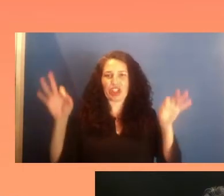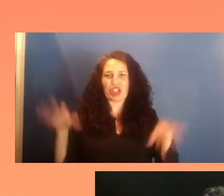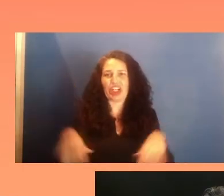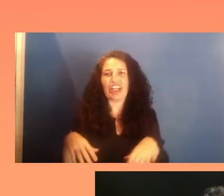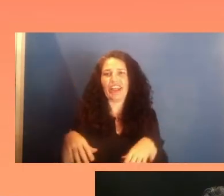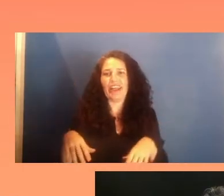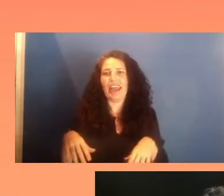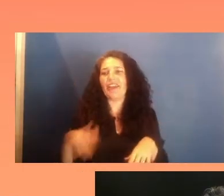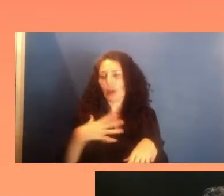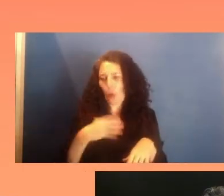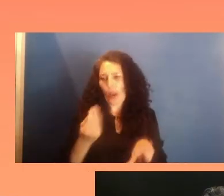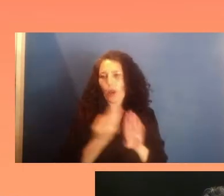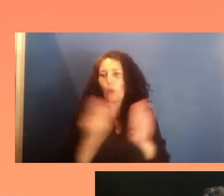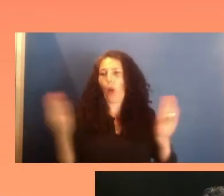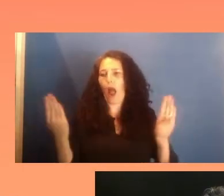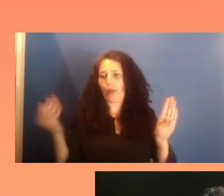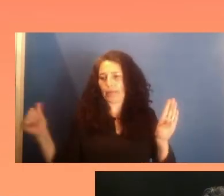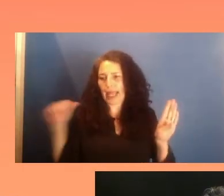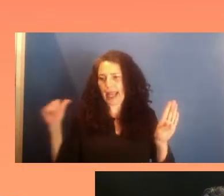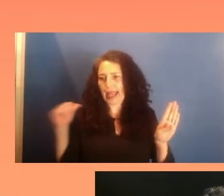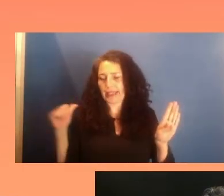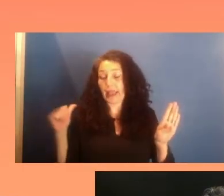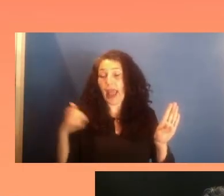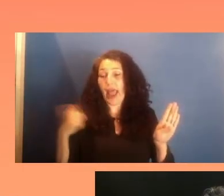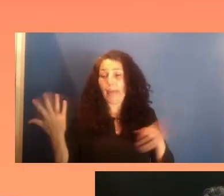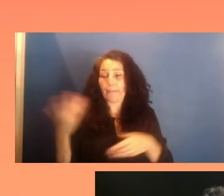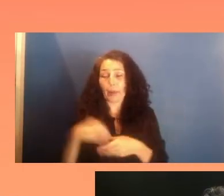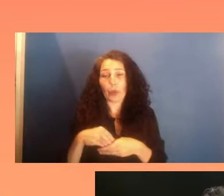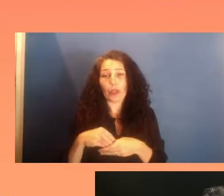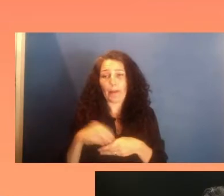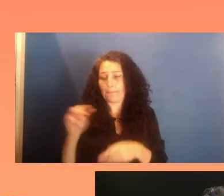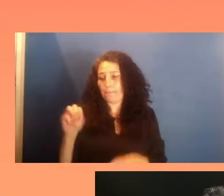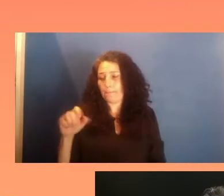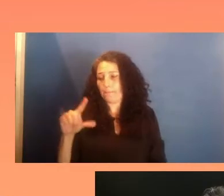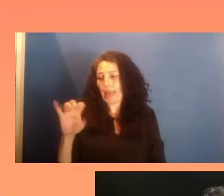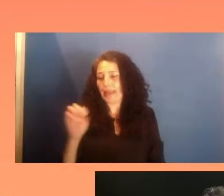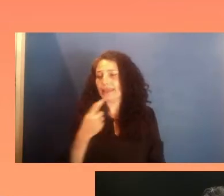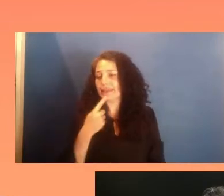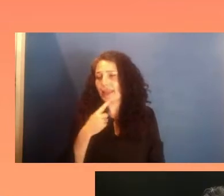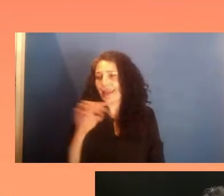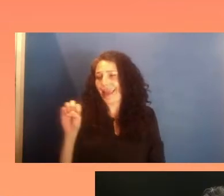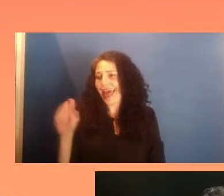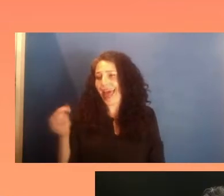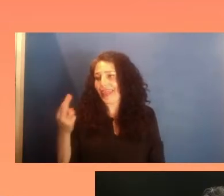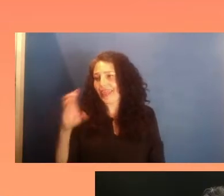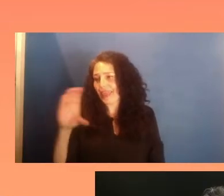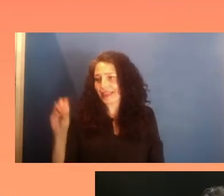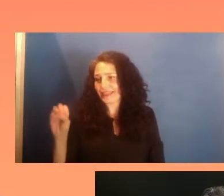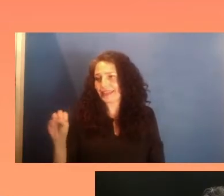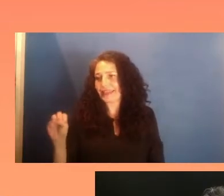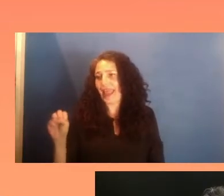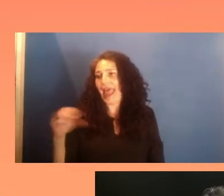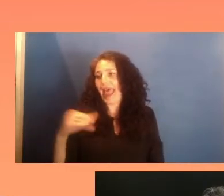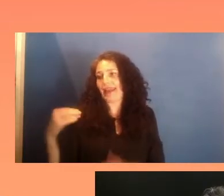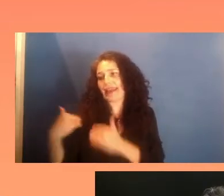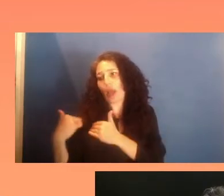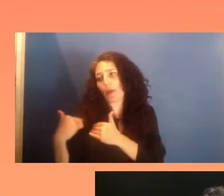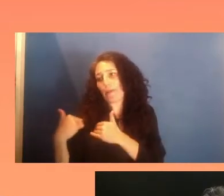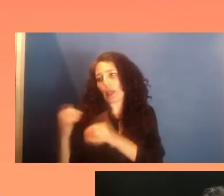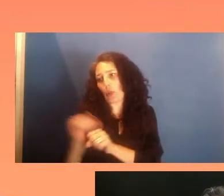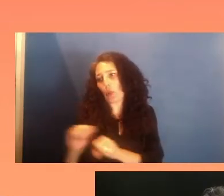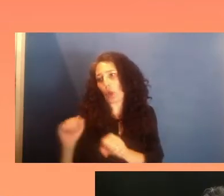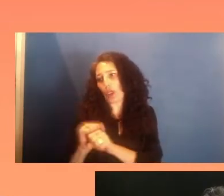So I am part of, as Maggie said, the Ethics and Accountability Working Group. We still need to refine a